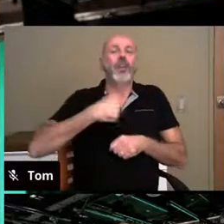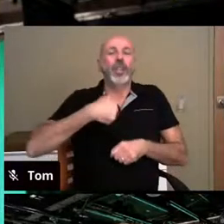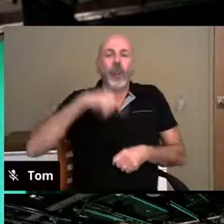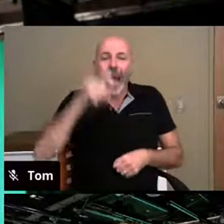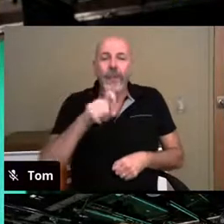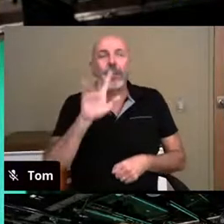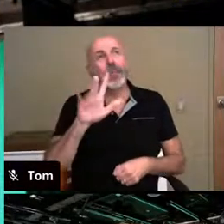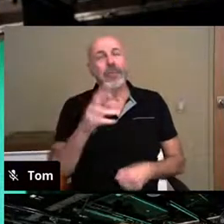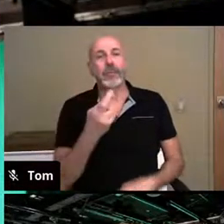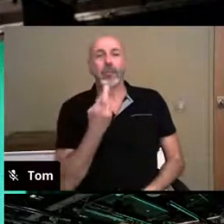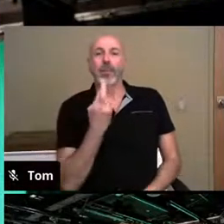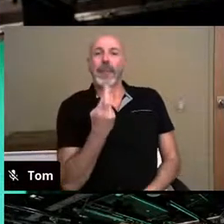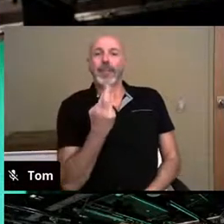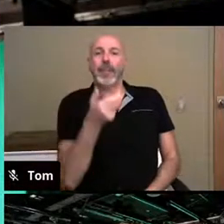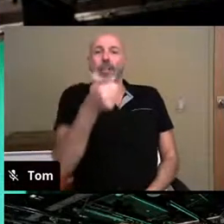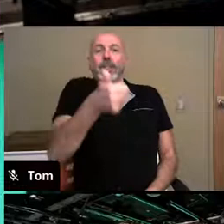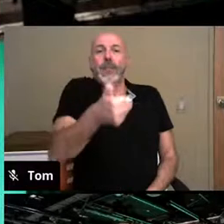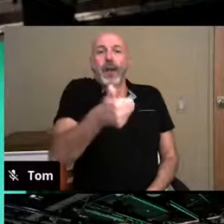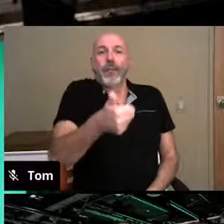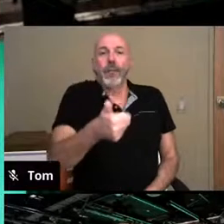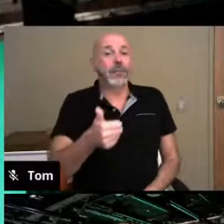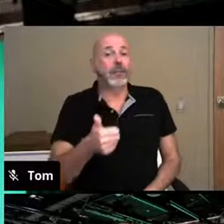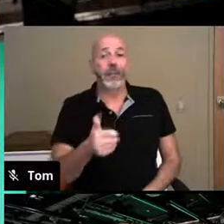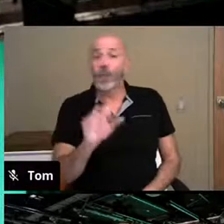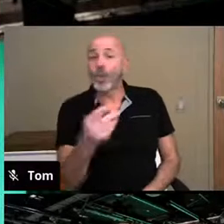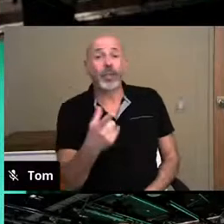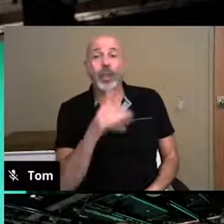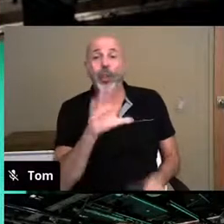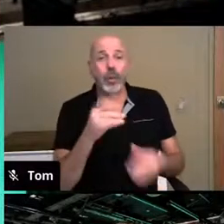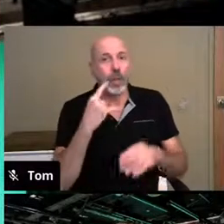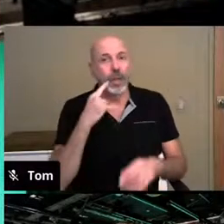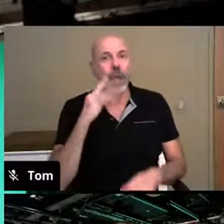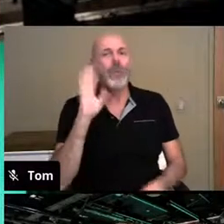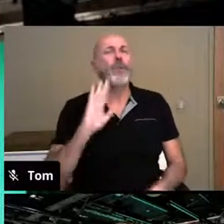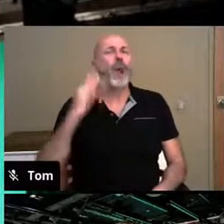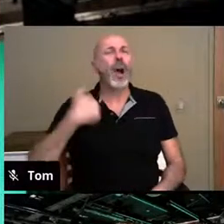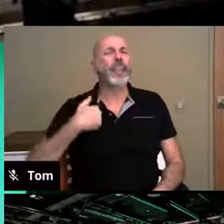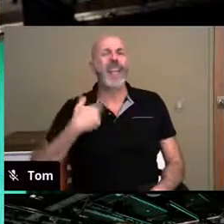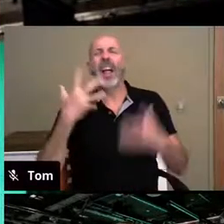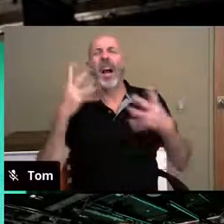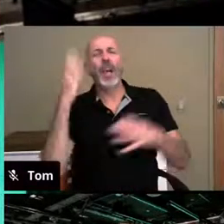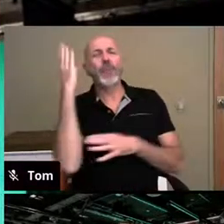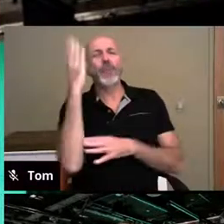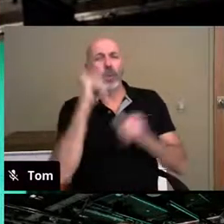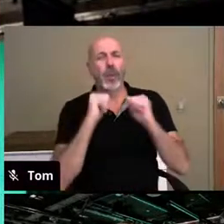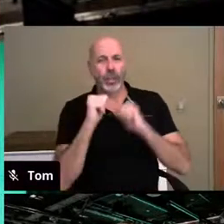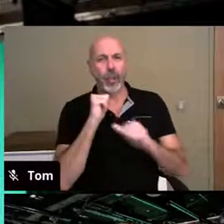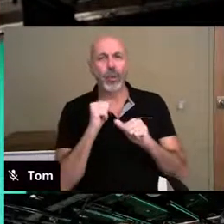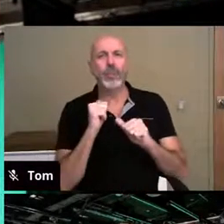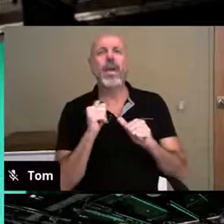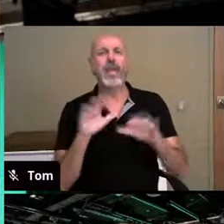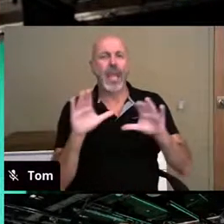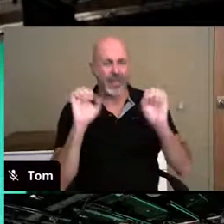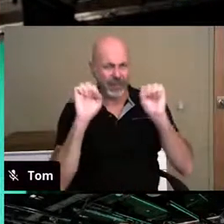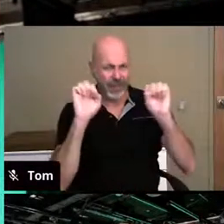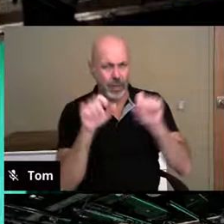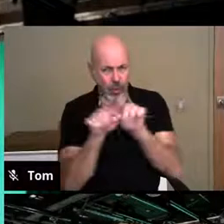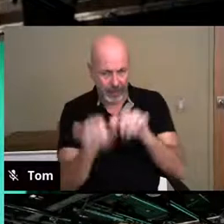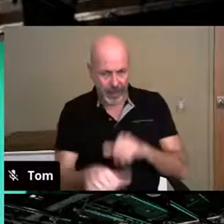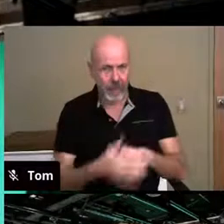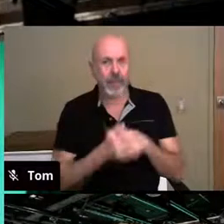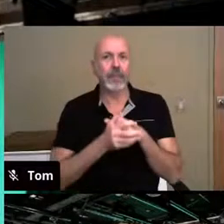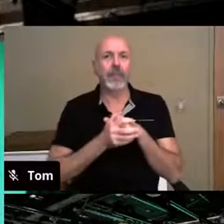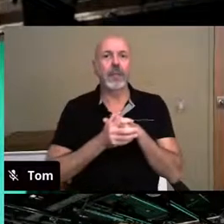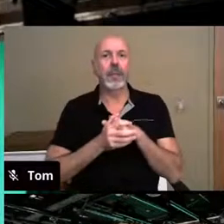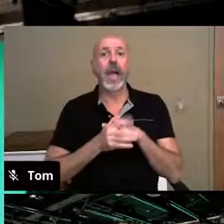this. No one's going to do it. I was taught early on, I did a lot of Broadway shows and I overlapped fitness for many years with that. And this Broadway star, Dee